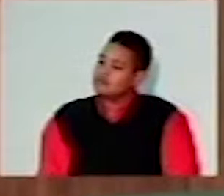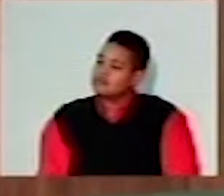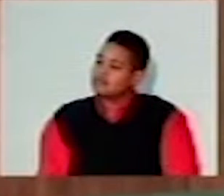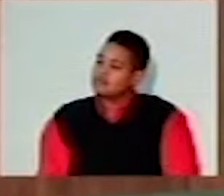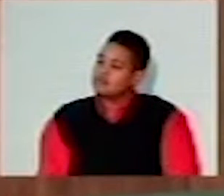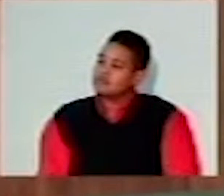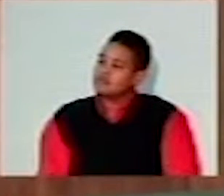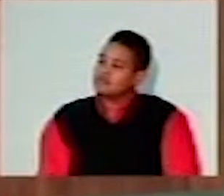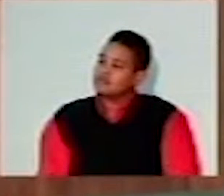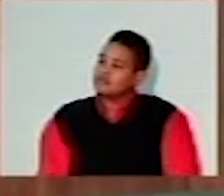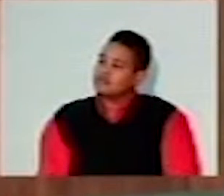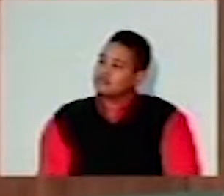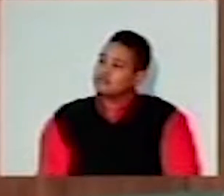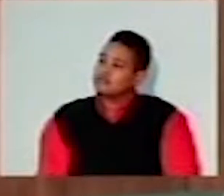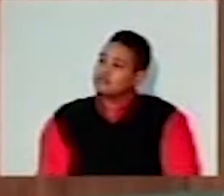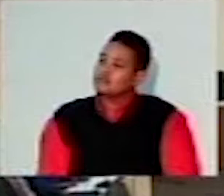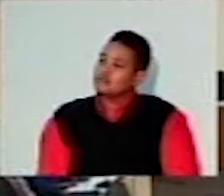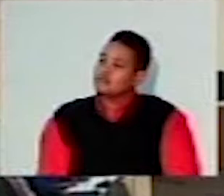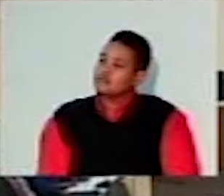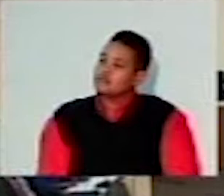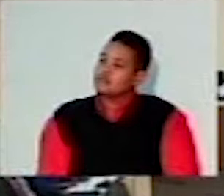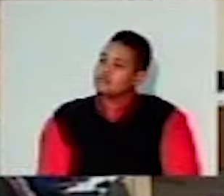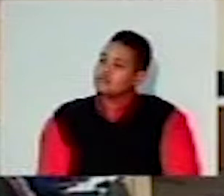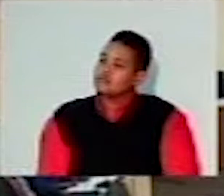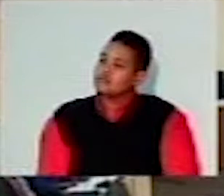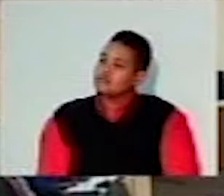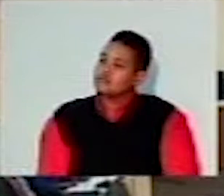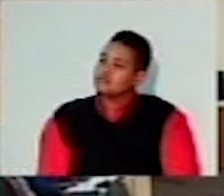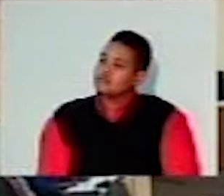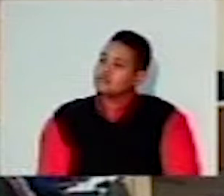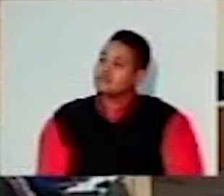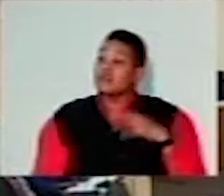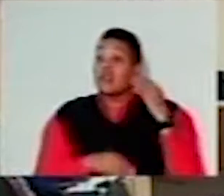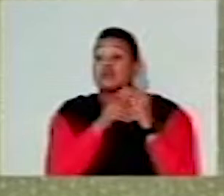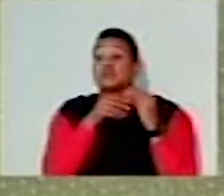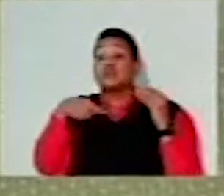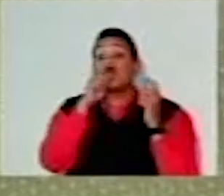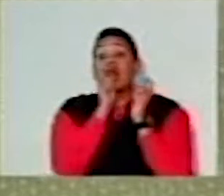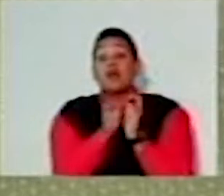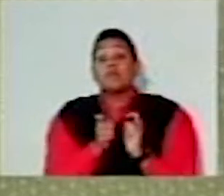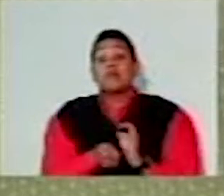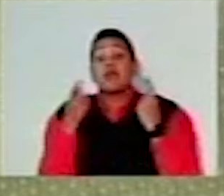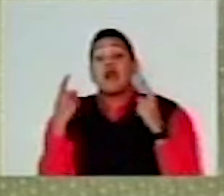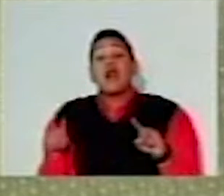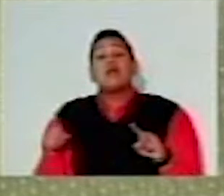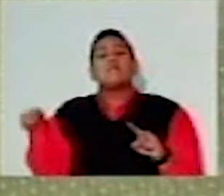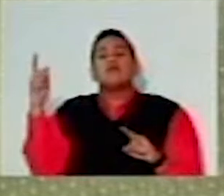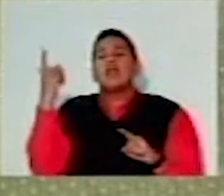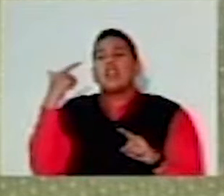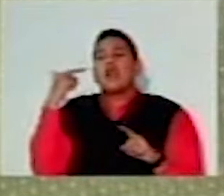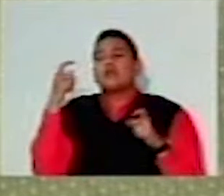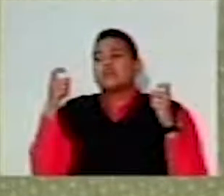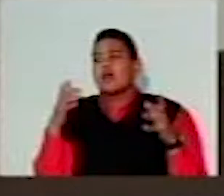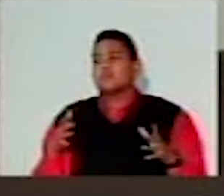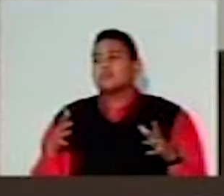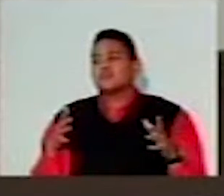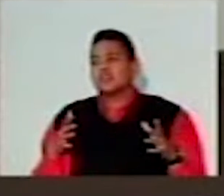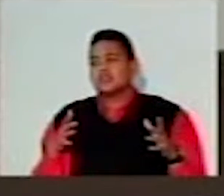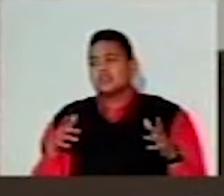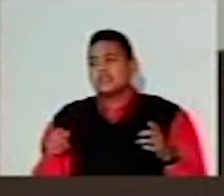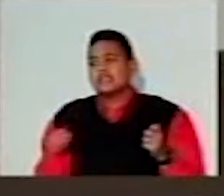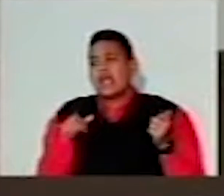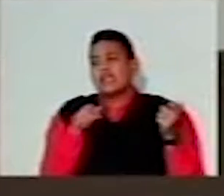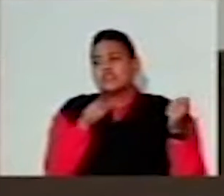In addition, Mr. Speaker, along with those amendments carried out by the last administration, the expungement